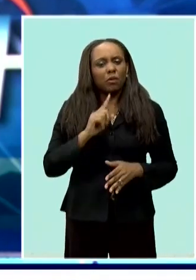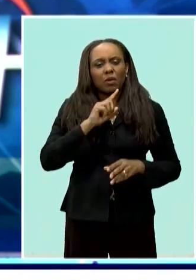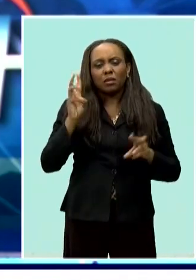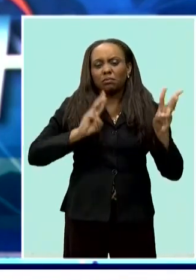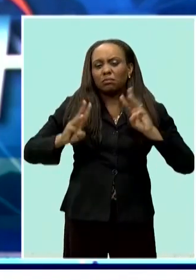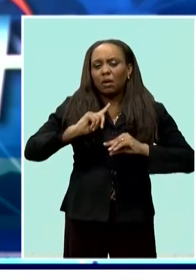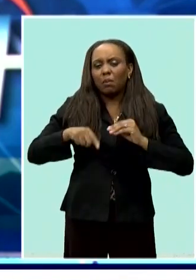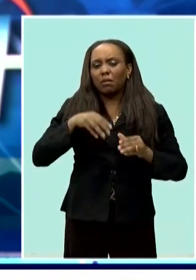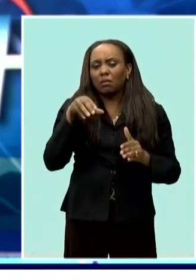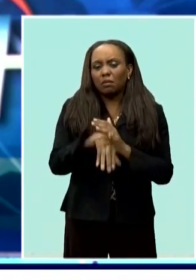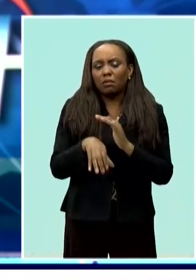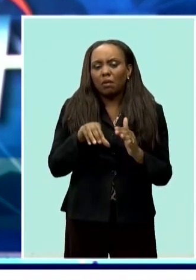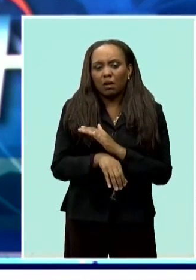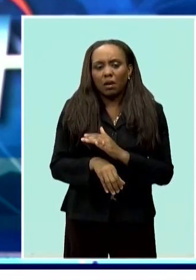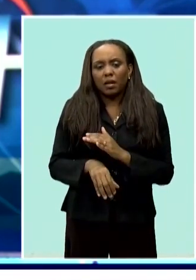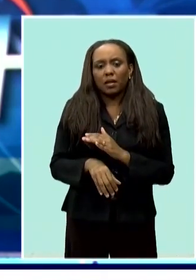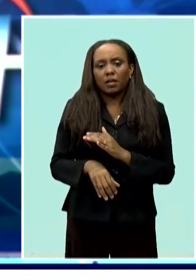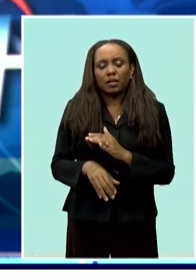talent.